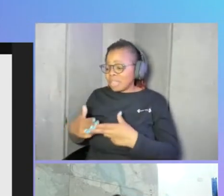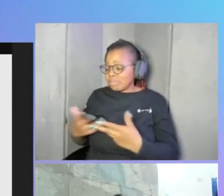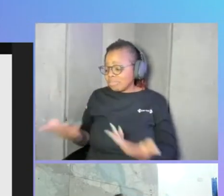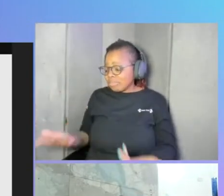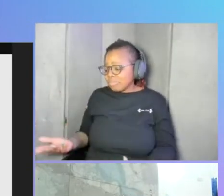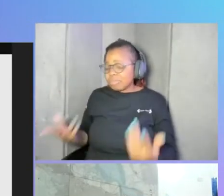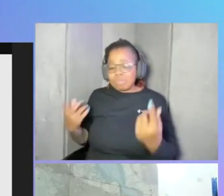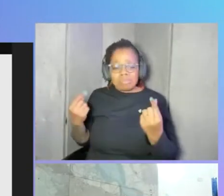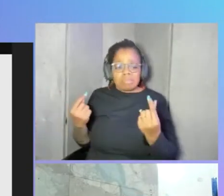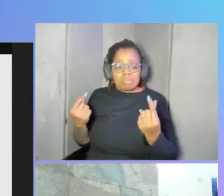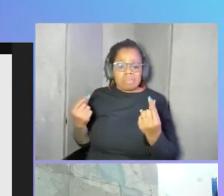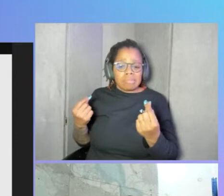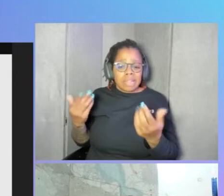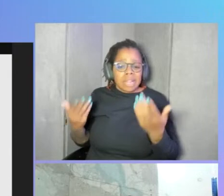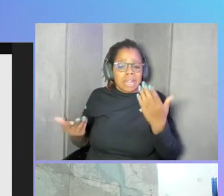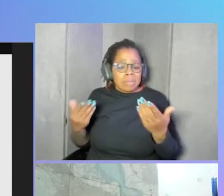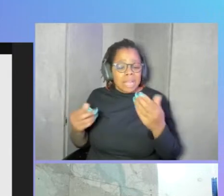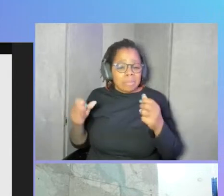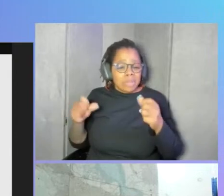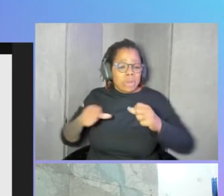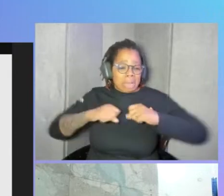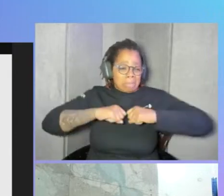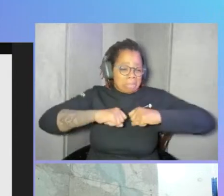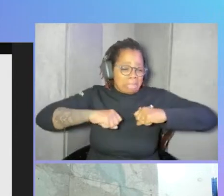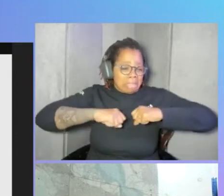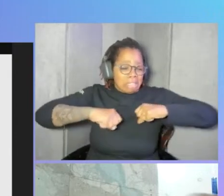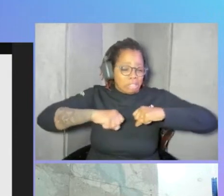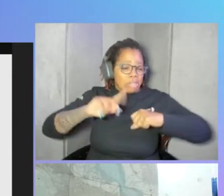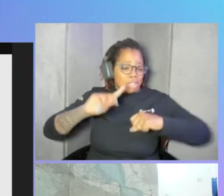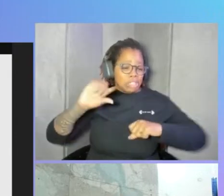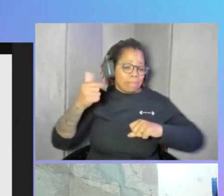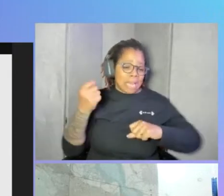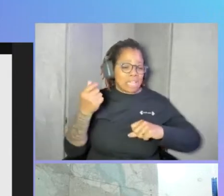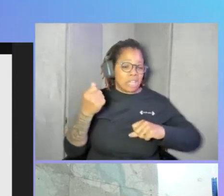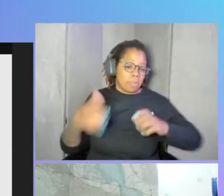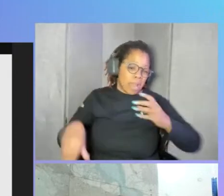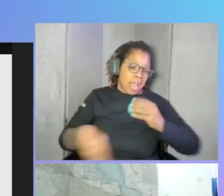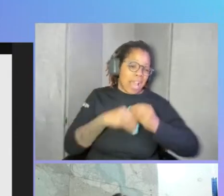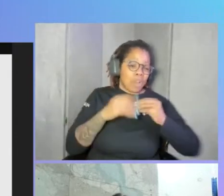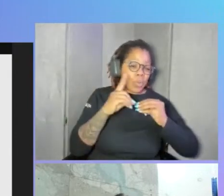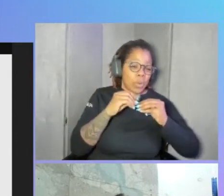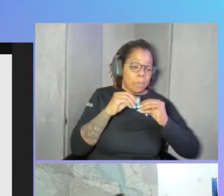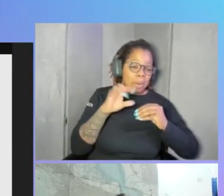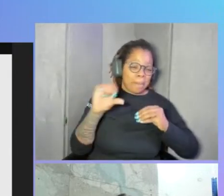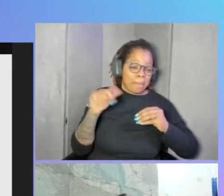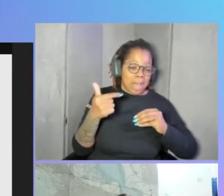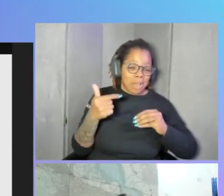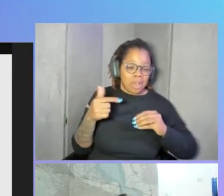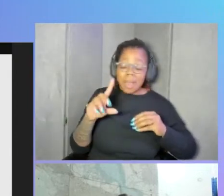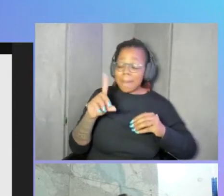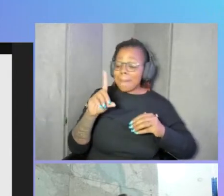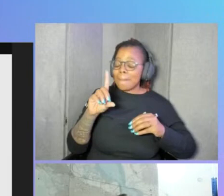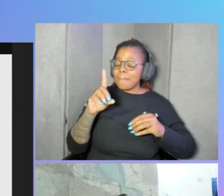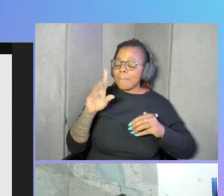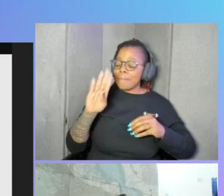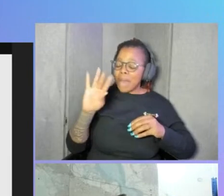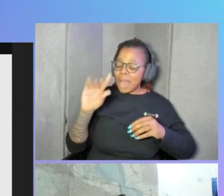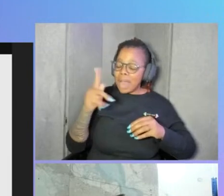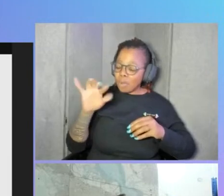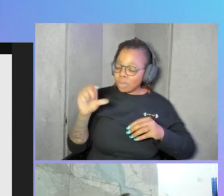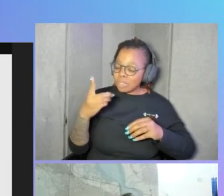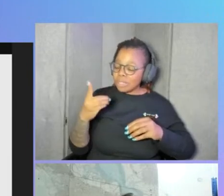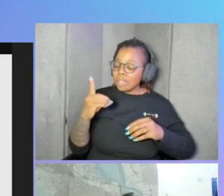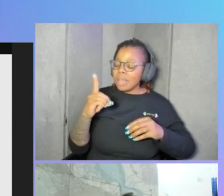floor. You might be able to stretch the bag a little and get a 6th pound in there, but you're still leaving 4 pounds of flour on the